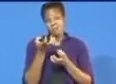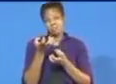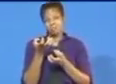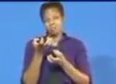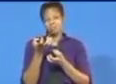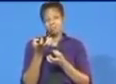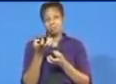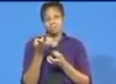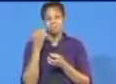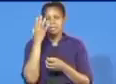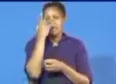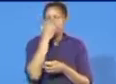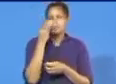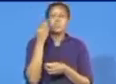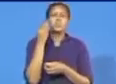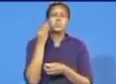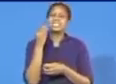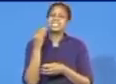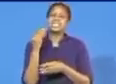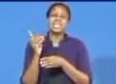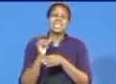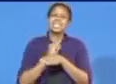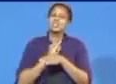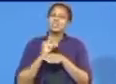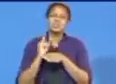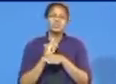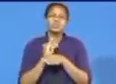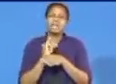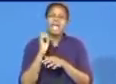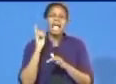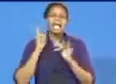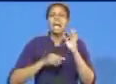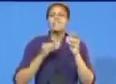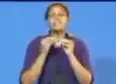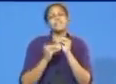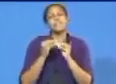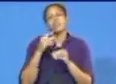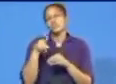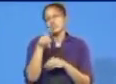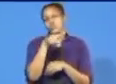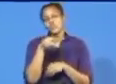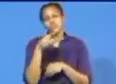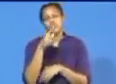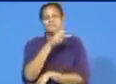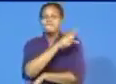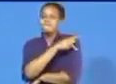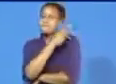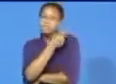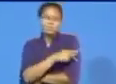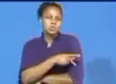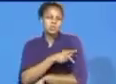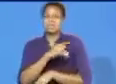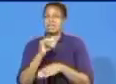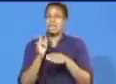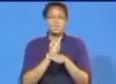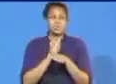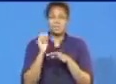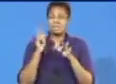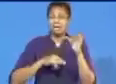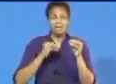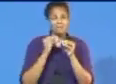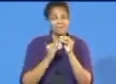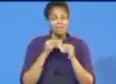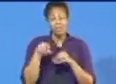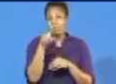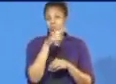The beauty industry can't make you over. The pharmaceutical industry can't make you a brand new